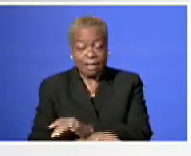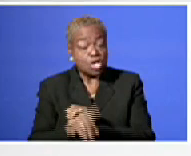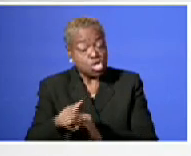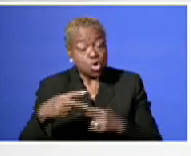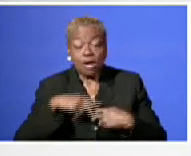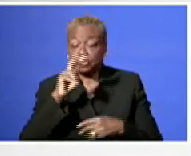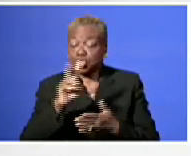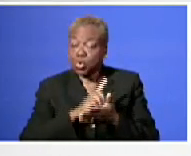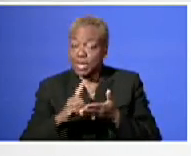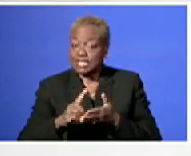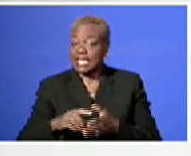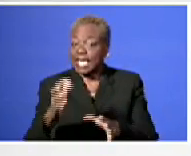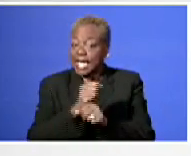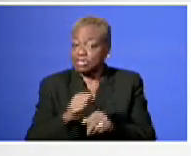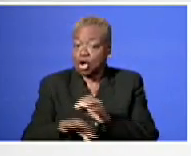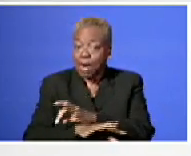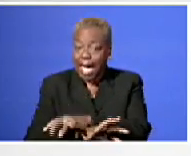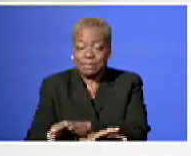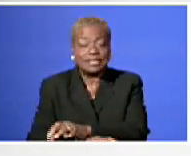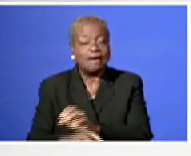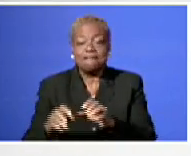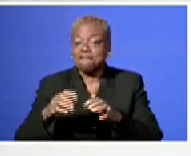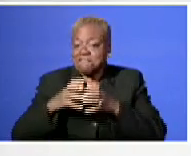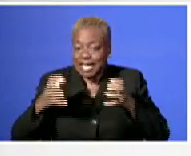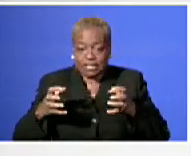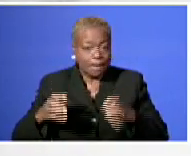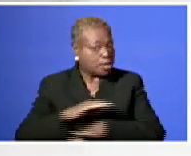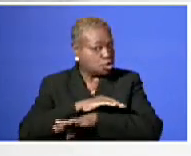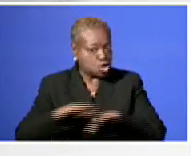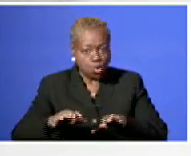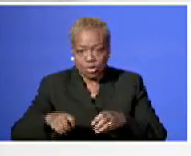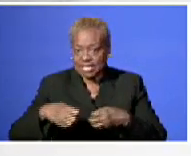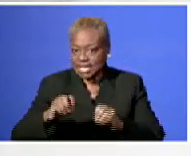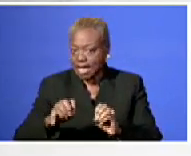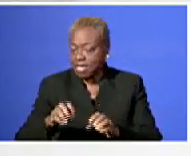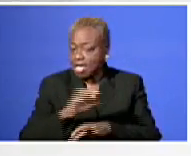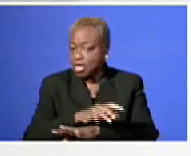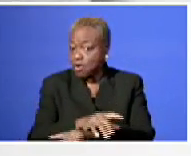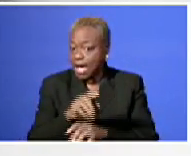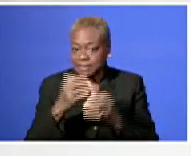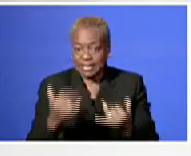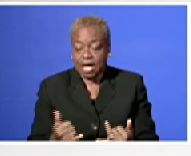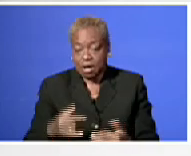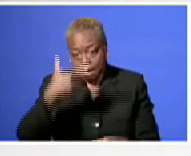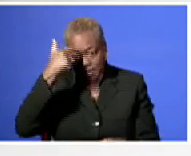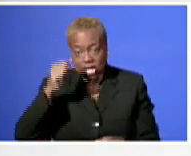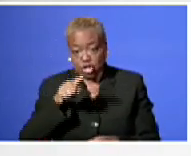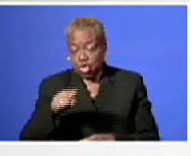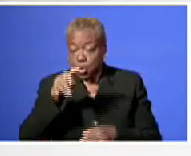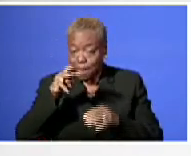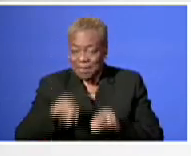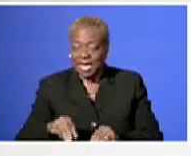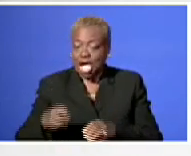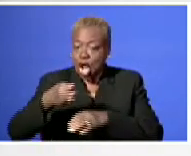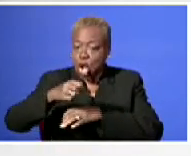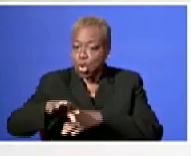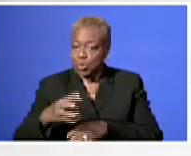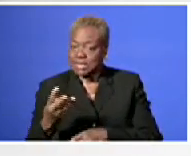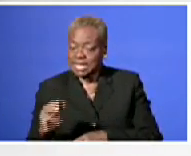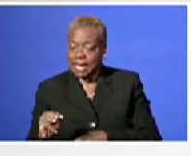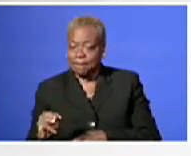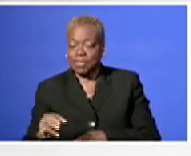I would say, to fatten those crabs. But don't come out and sell your crabs because you may lose them. So we just ask persons to